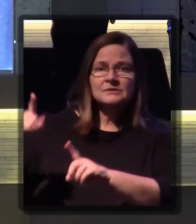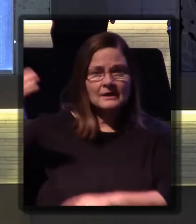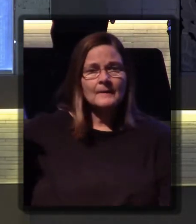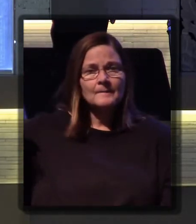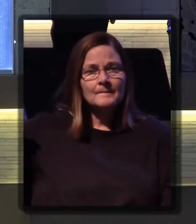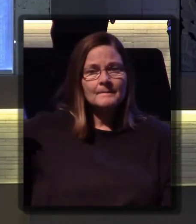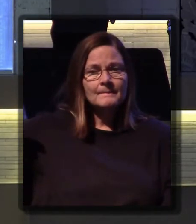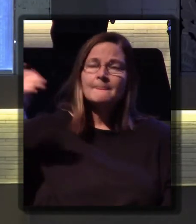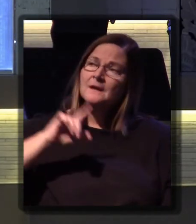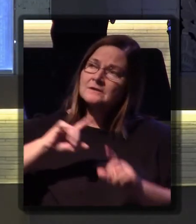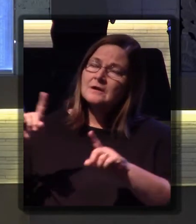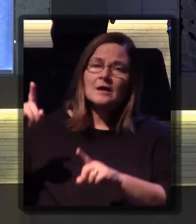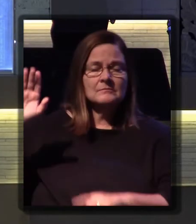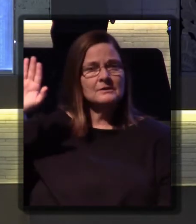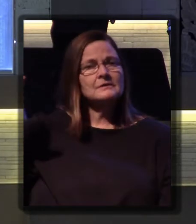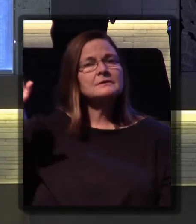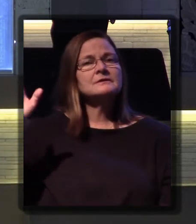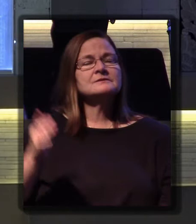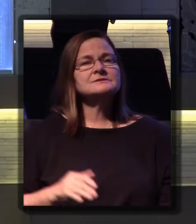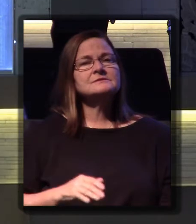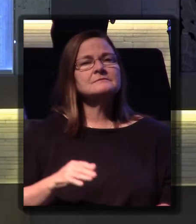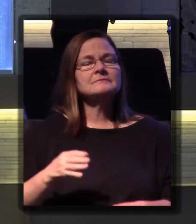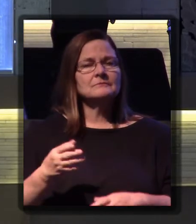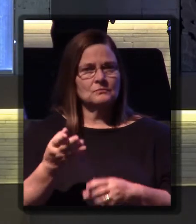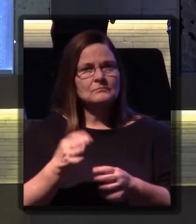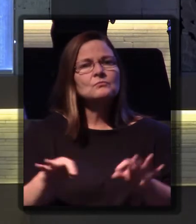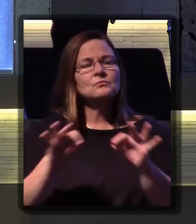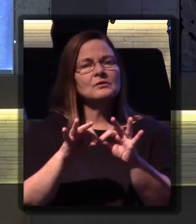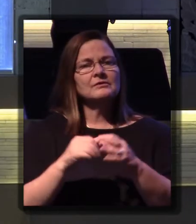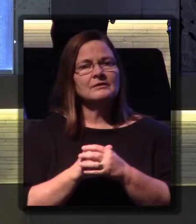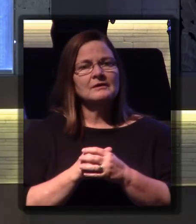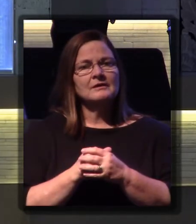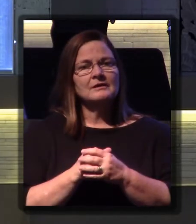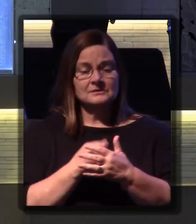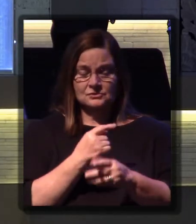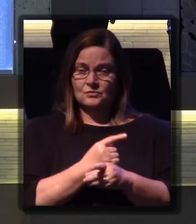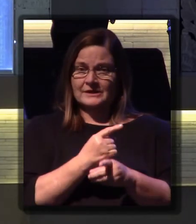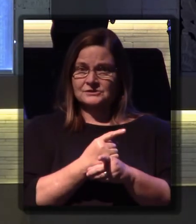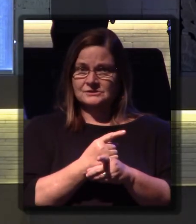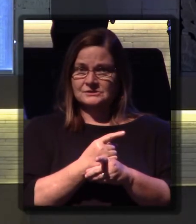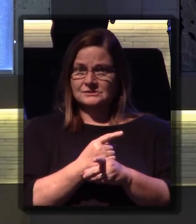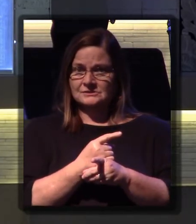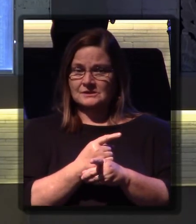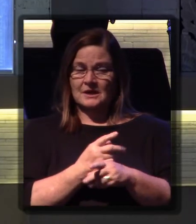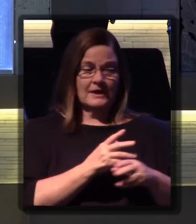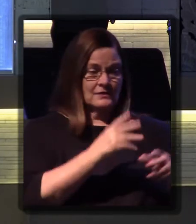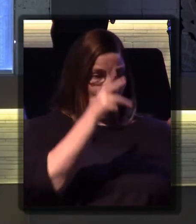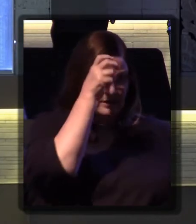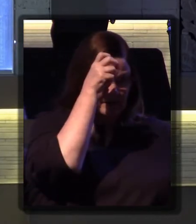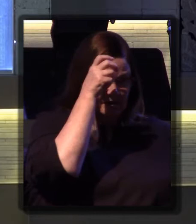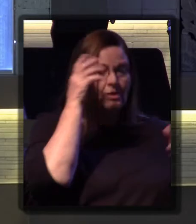It's God's invitation to come to him, to come to his word.